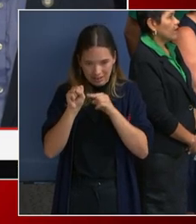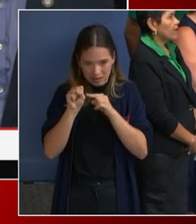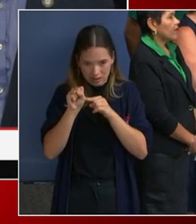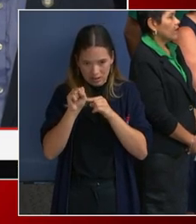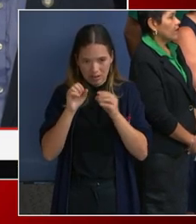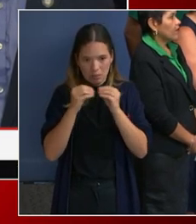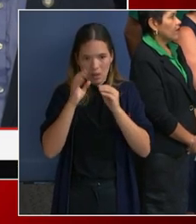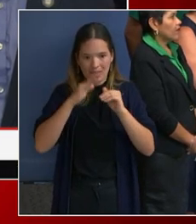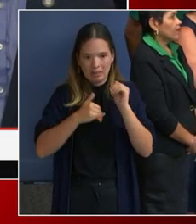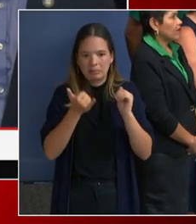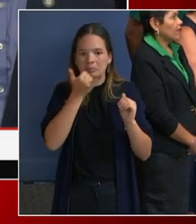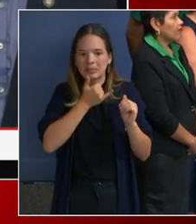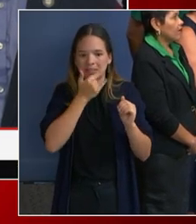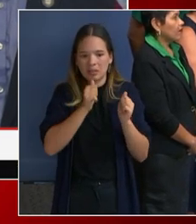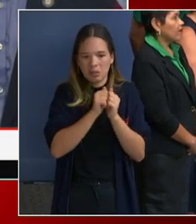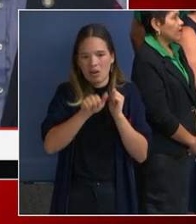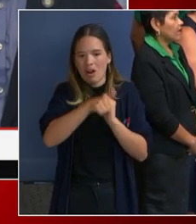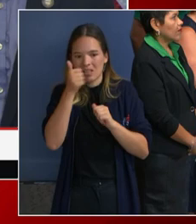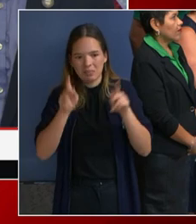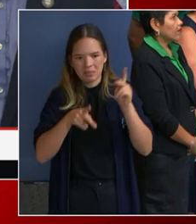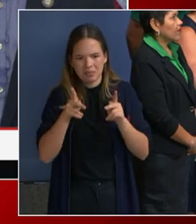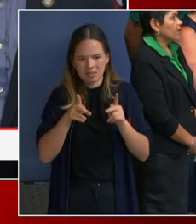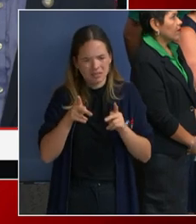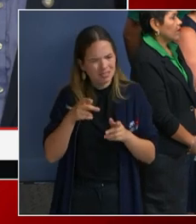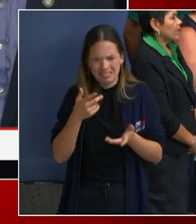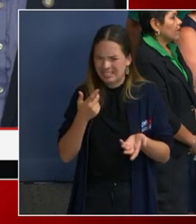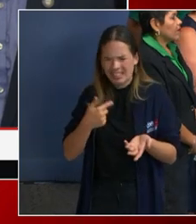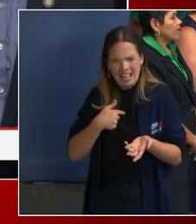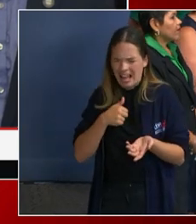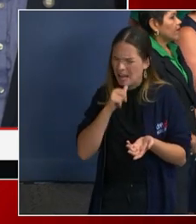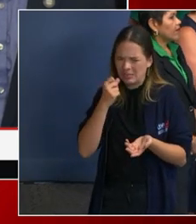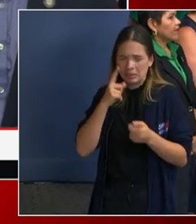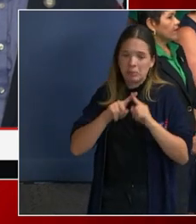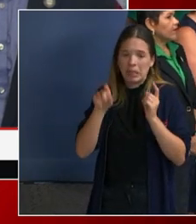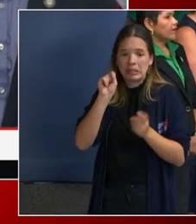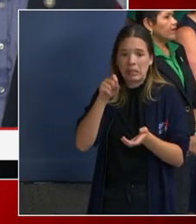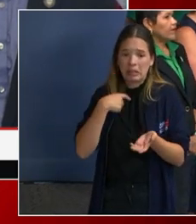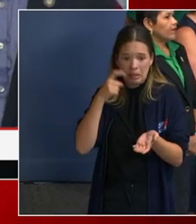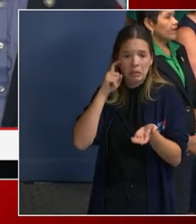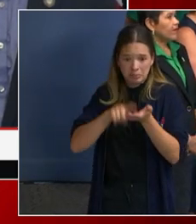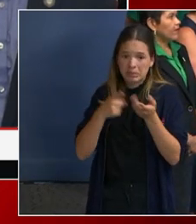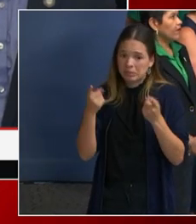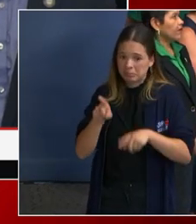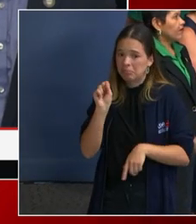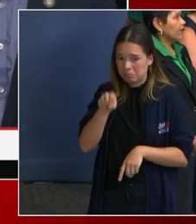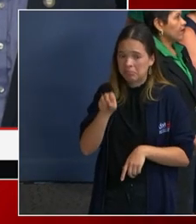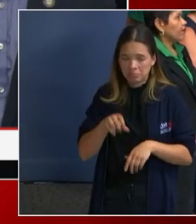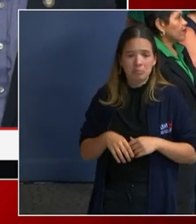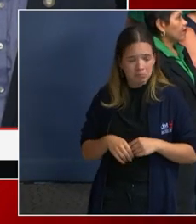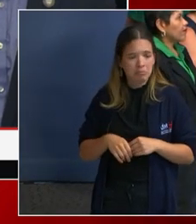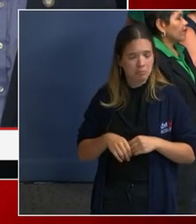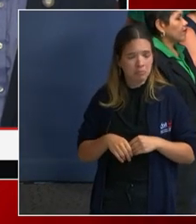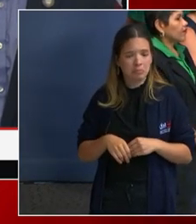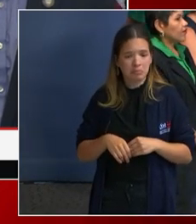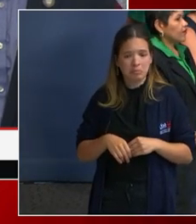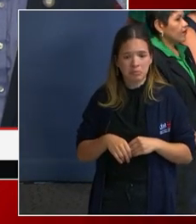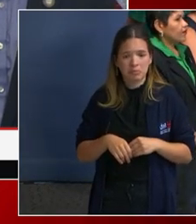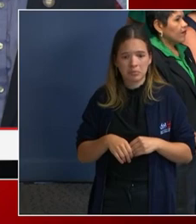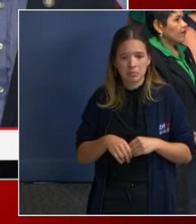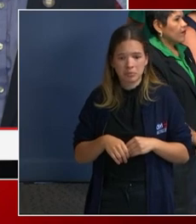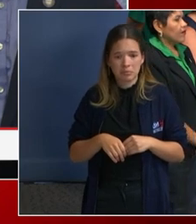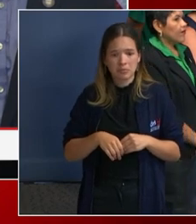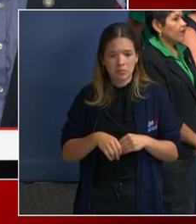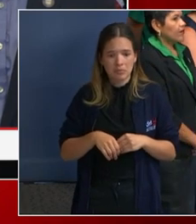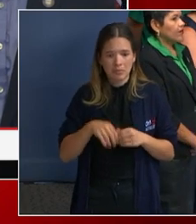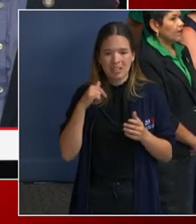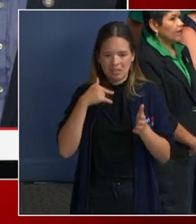don't really know what that's about, but I do recognize that that is happening. What I also know is that with the thousands